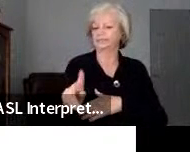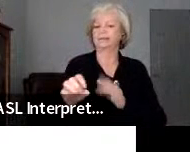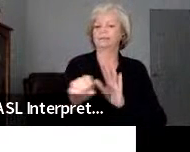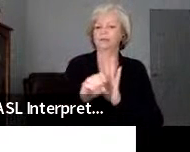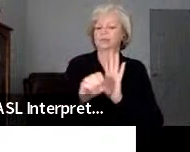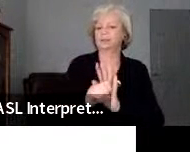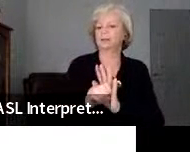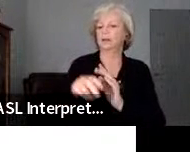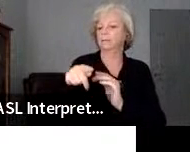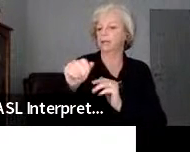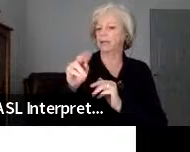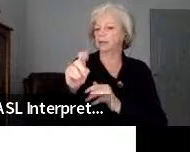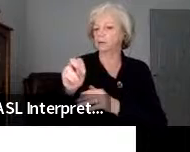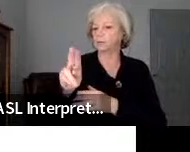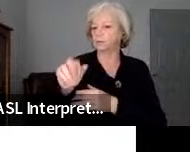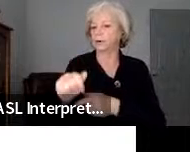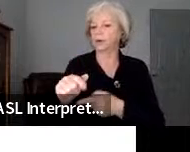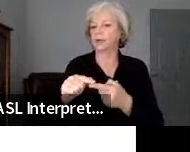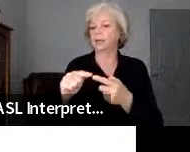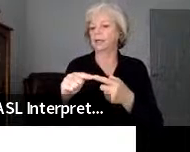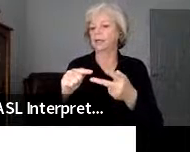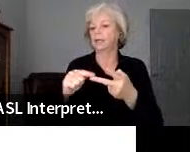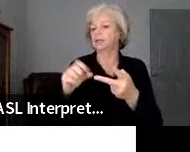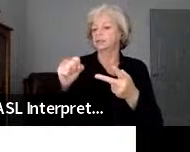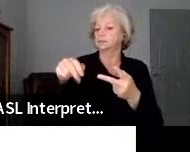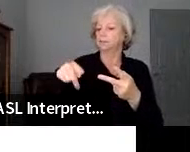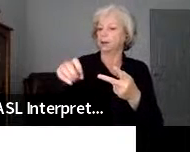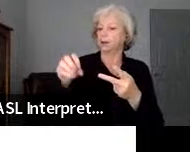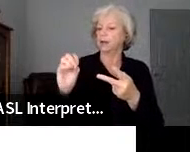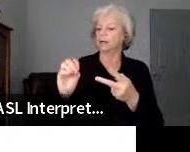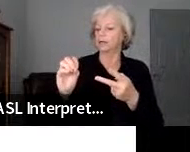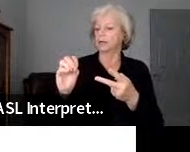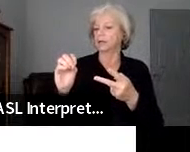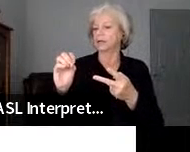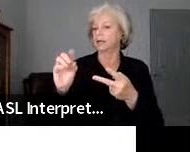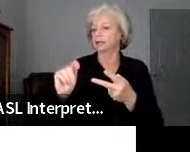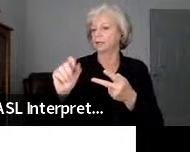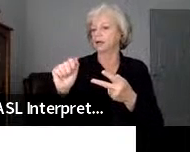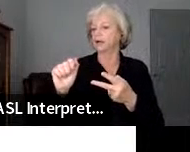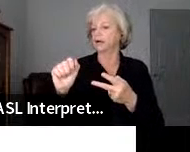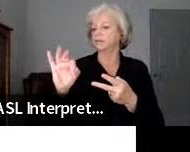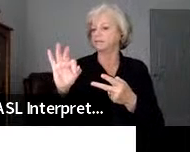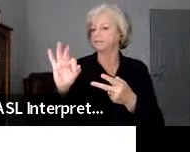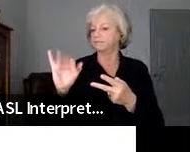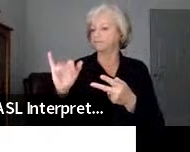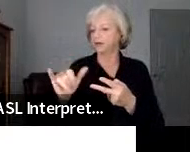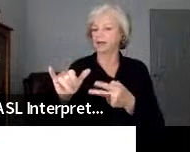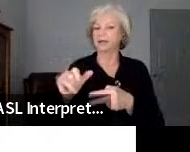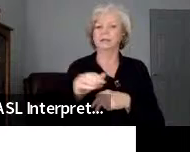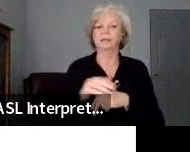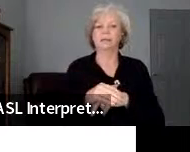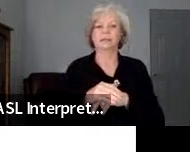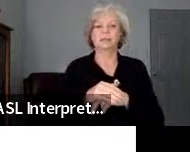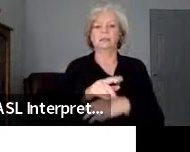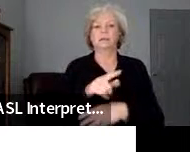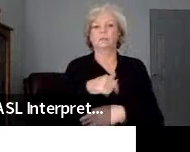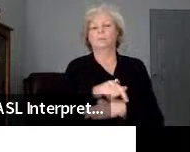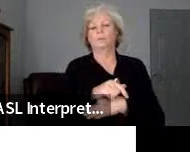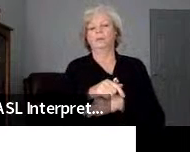Spotify, these kinds of things. We are looking at in-language media with over